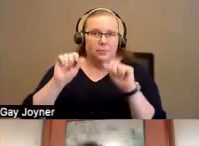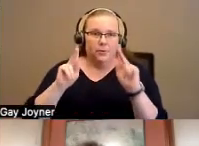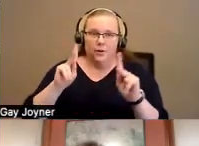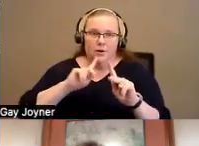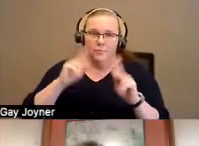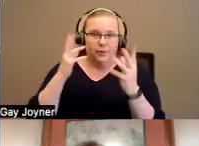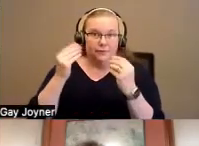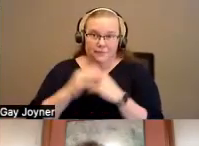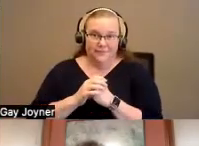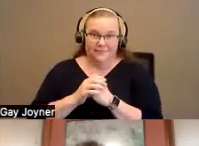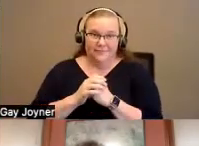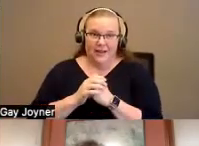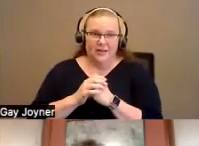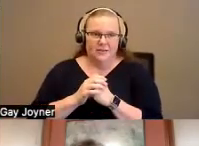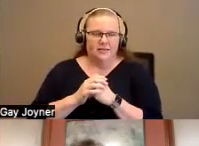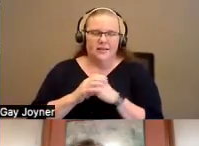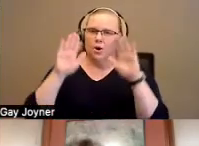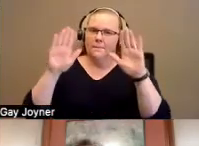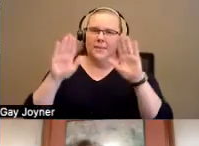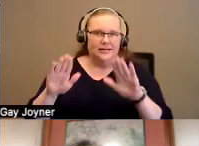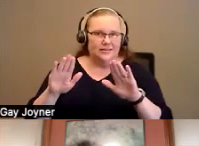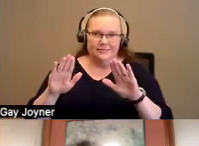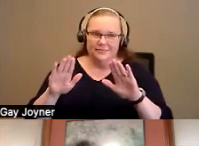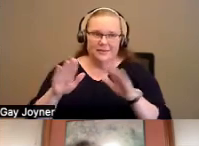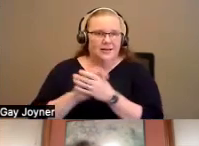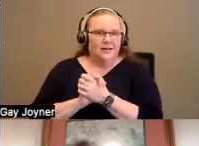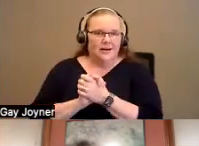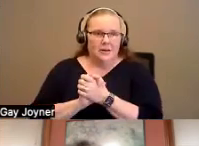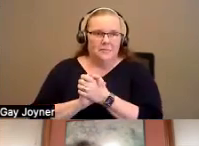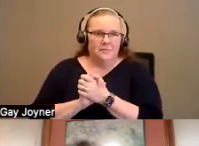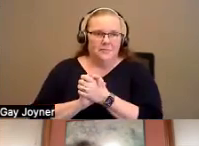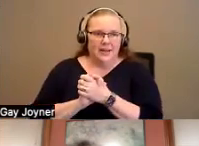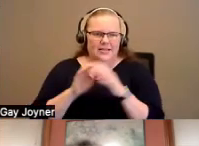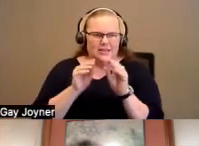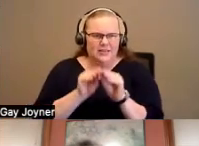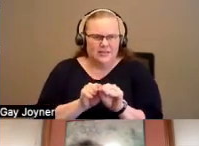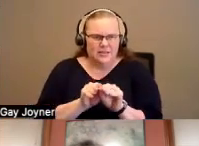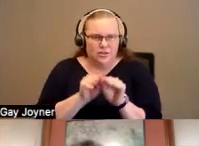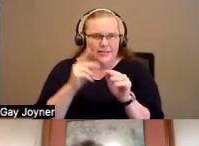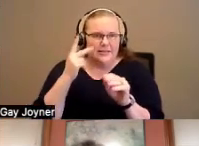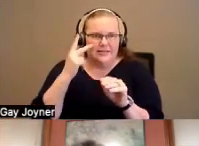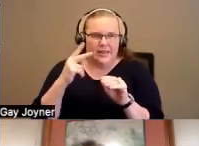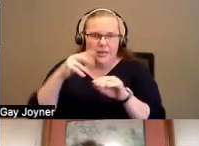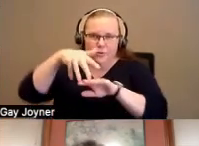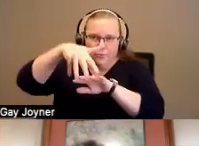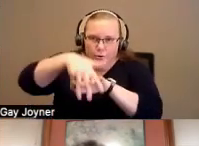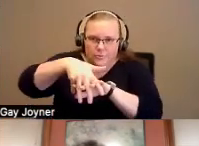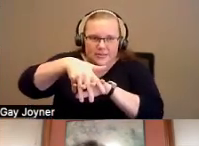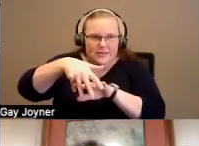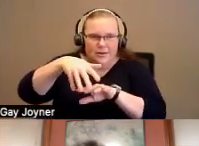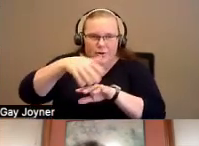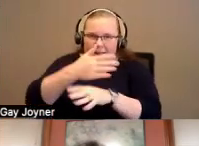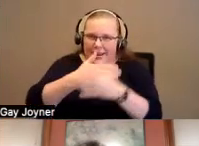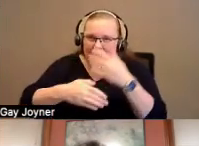deaf people are beautiful oh, of and they course. are amazing. And this, just seeing the